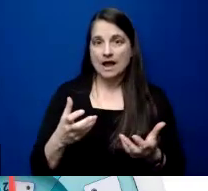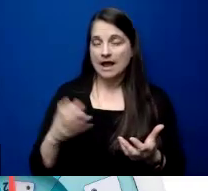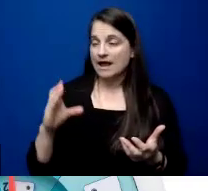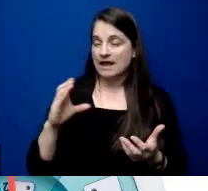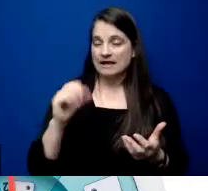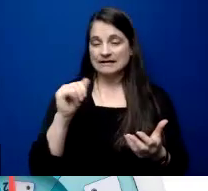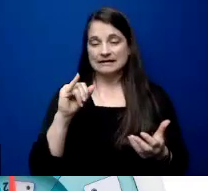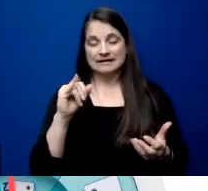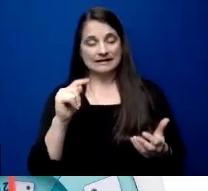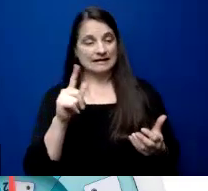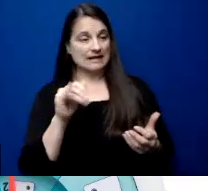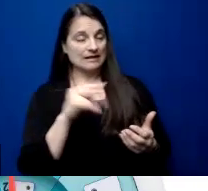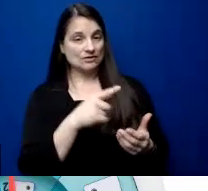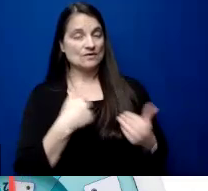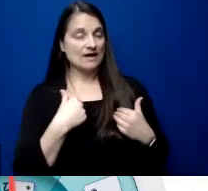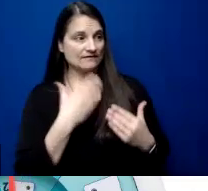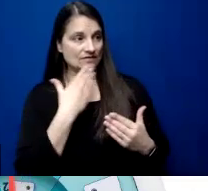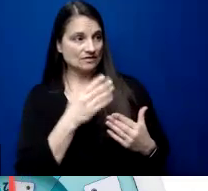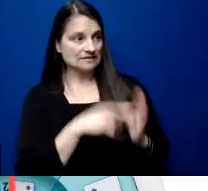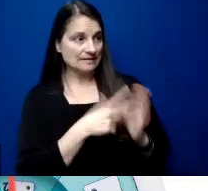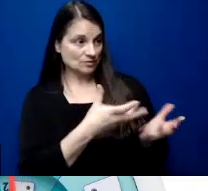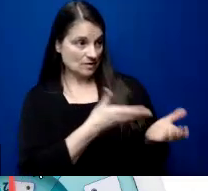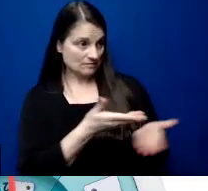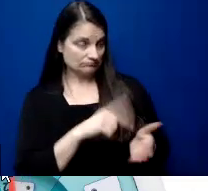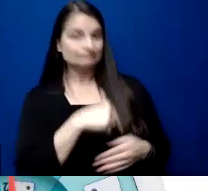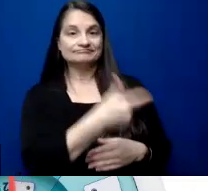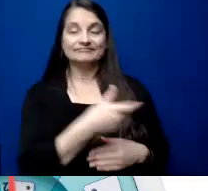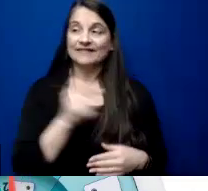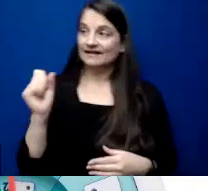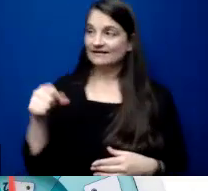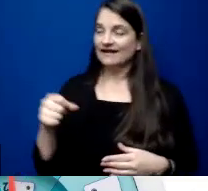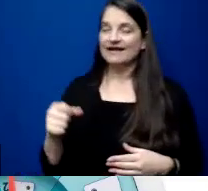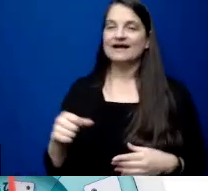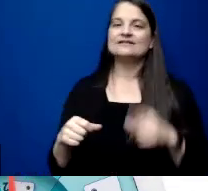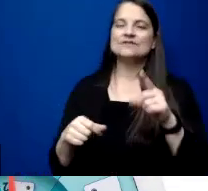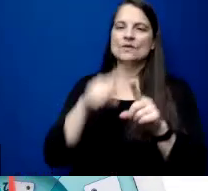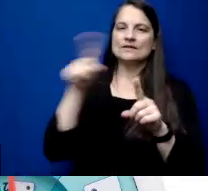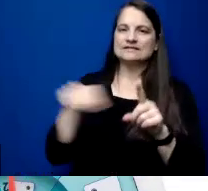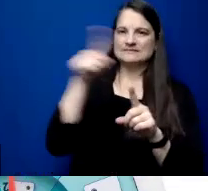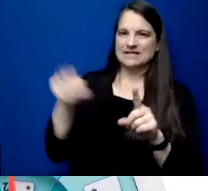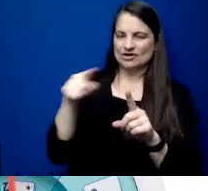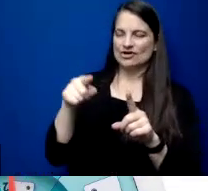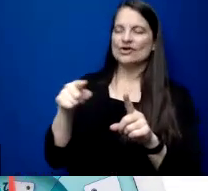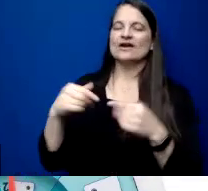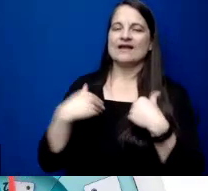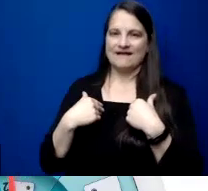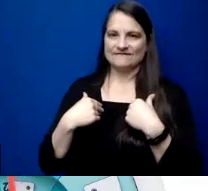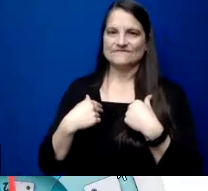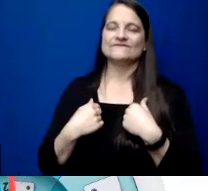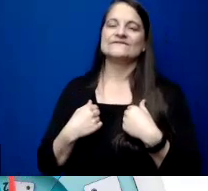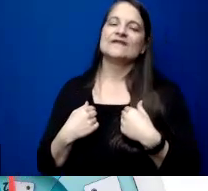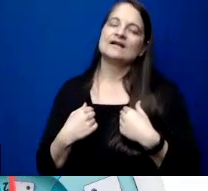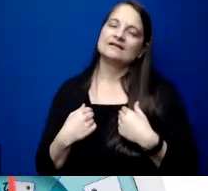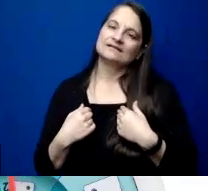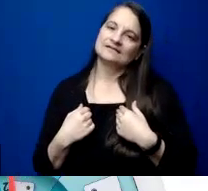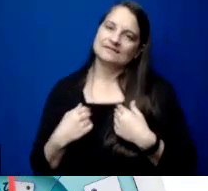want to? Yeah, so the alternate spinner is a battery operated device that has a spinning dial on it. On the outside